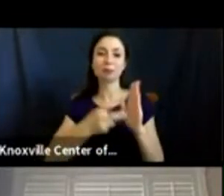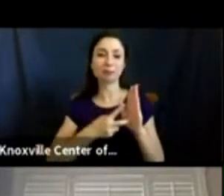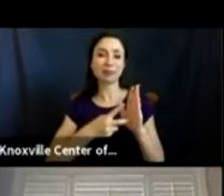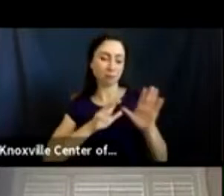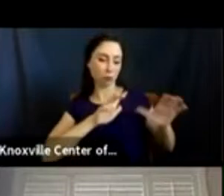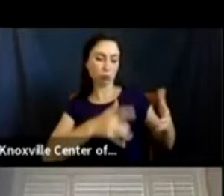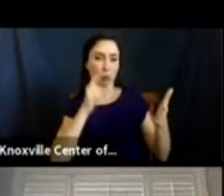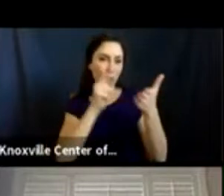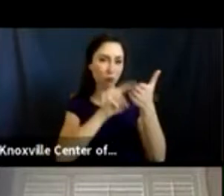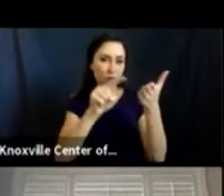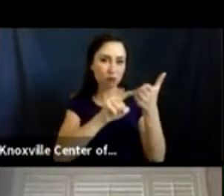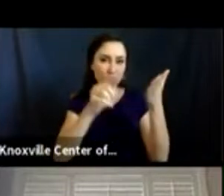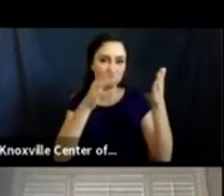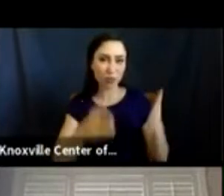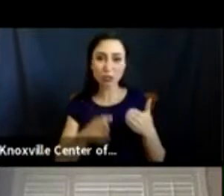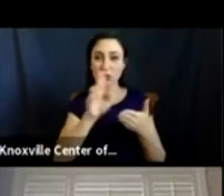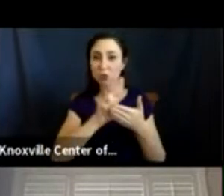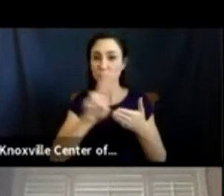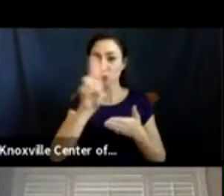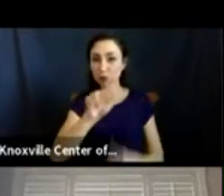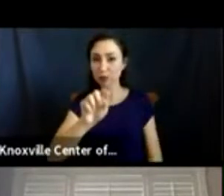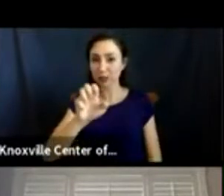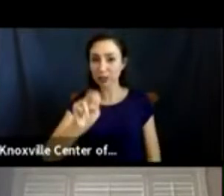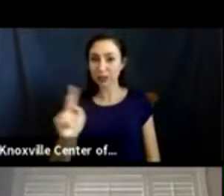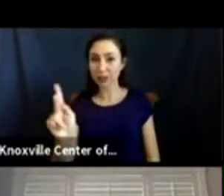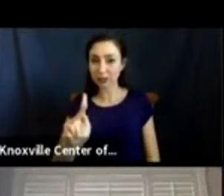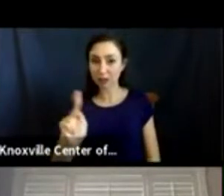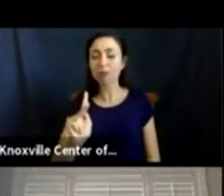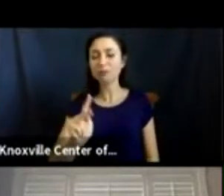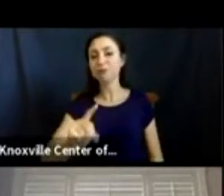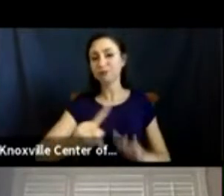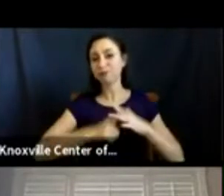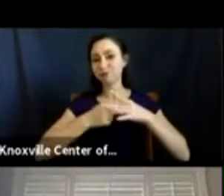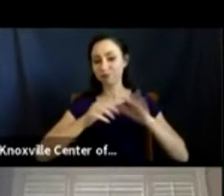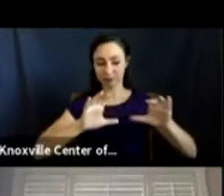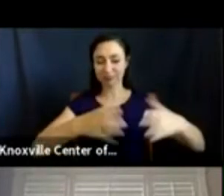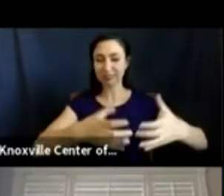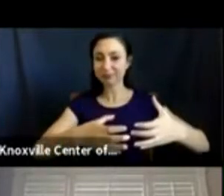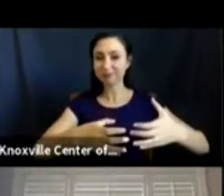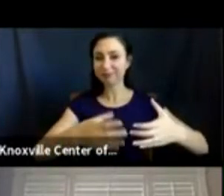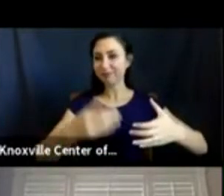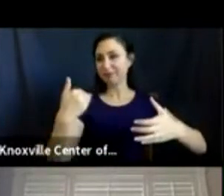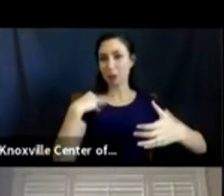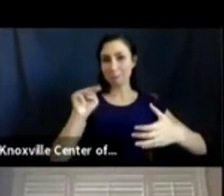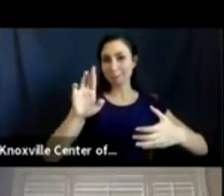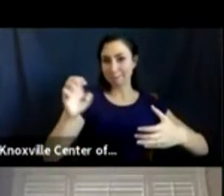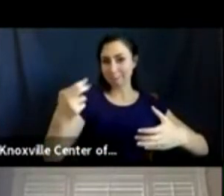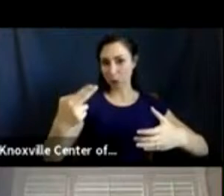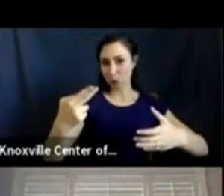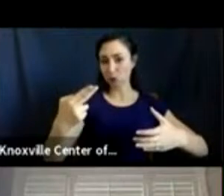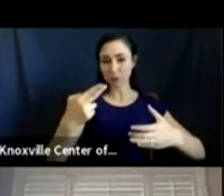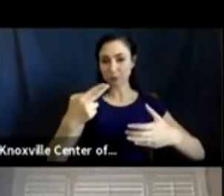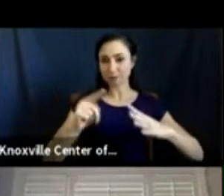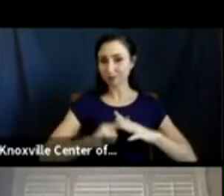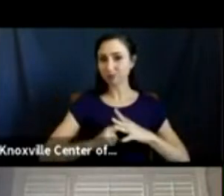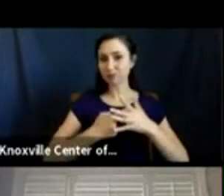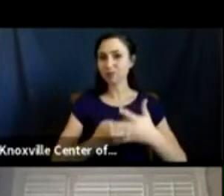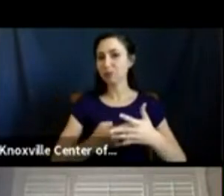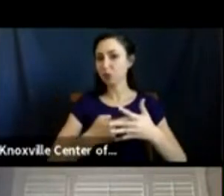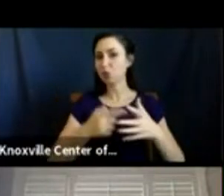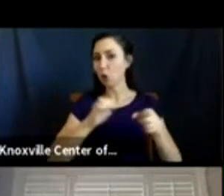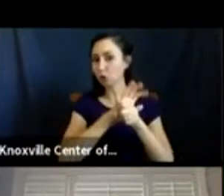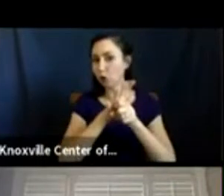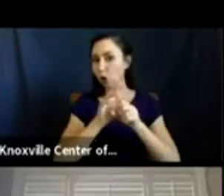who formed in mid-March, actually quite at the beginning of the global pandemic, to provide their expertise to